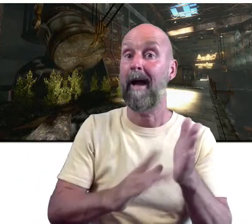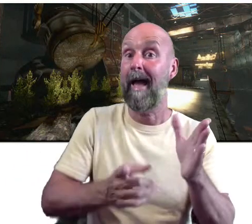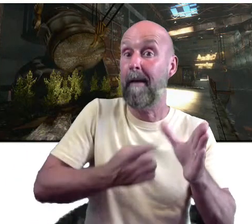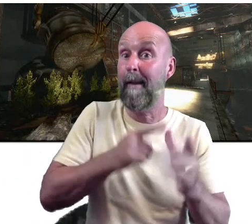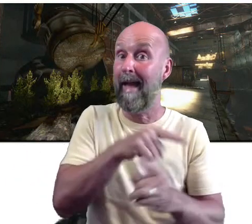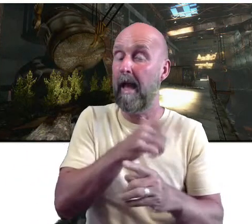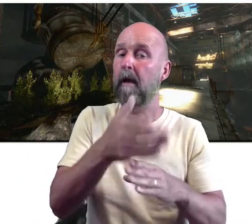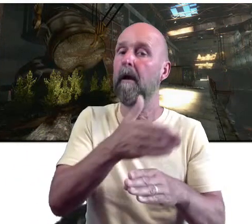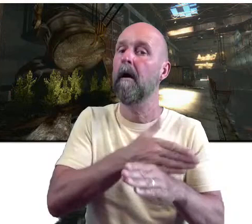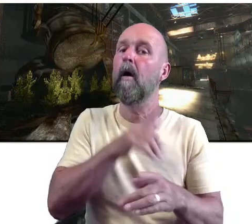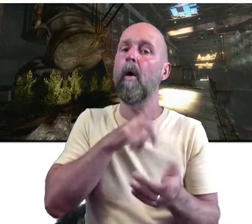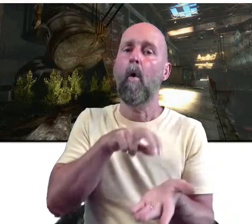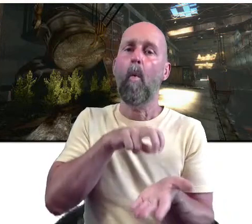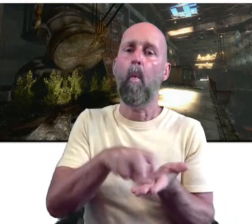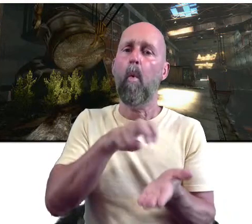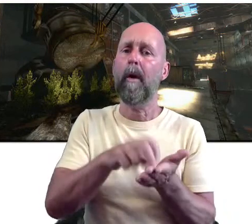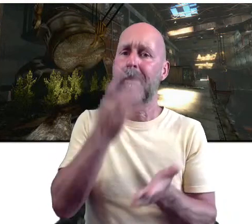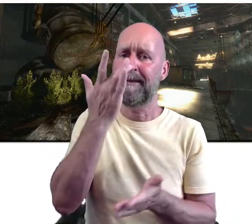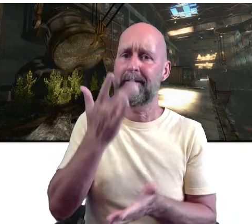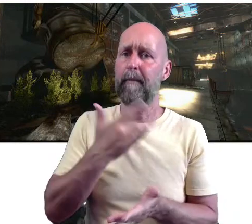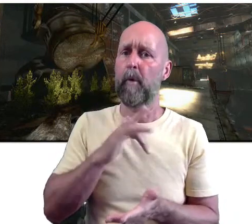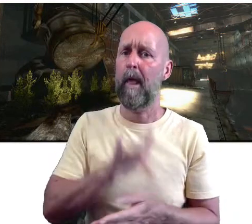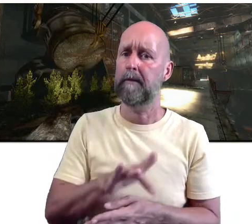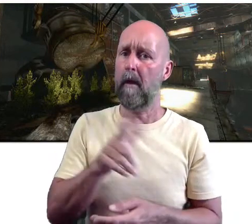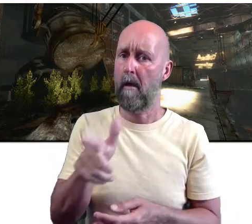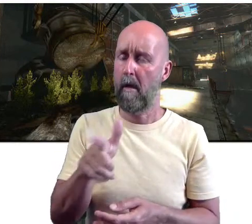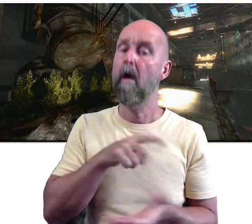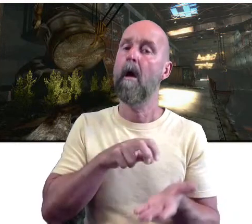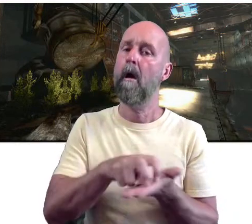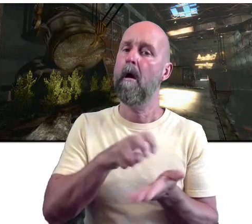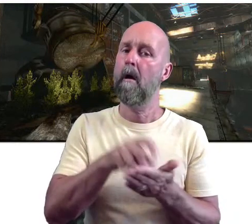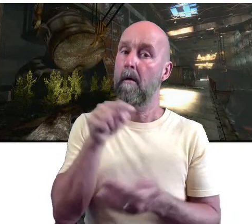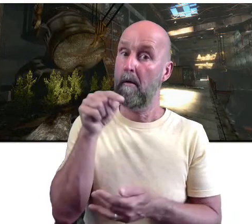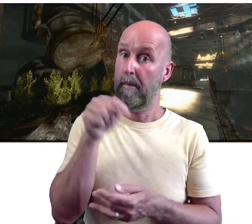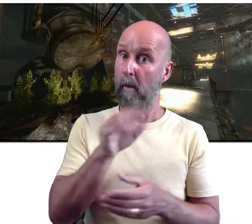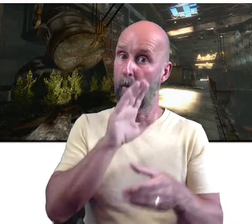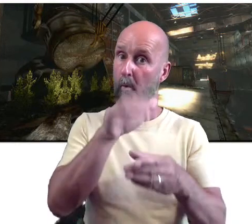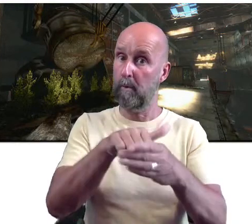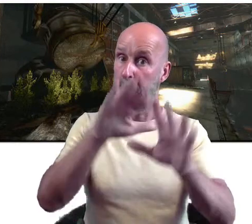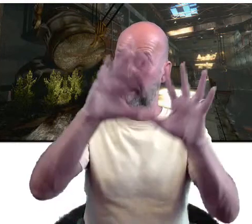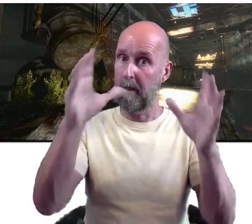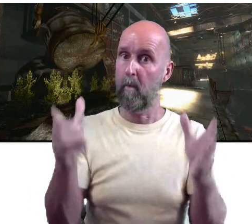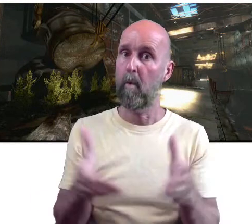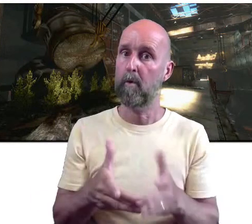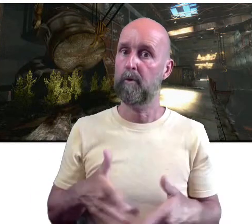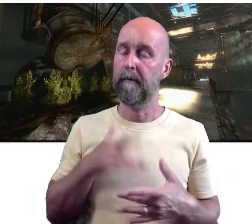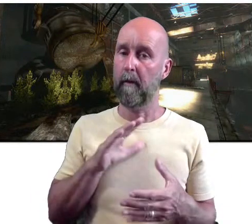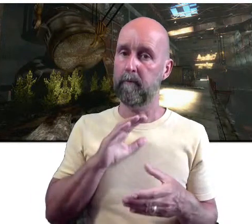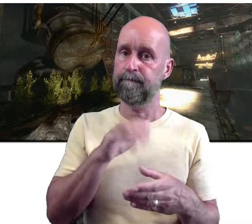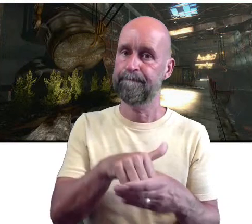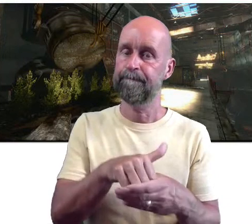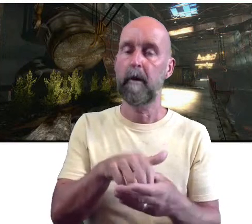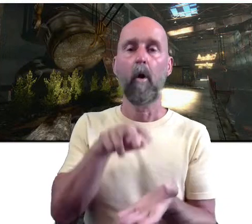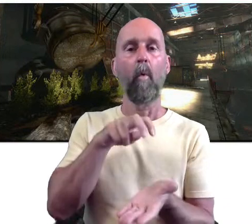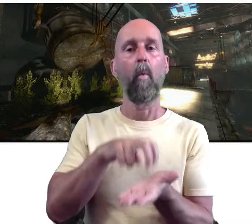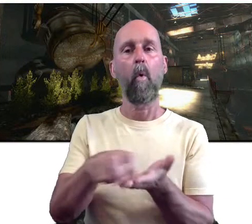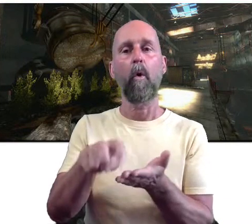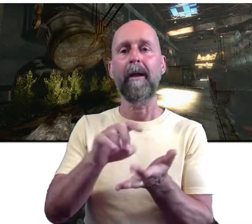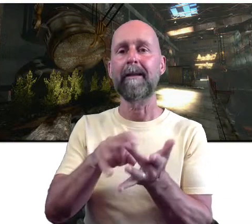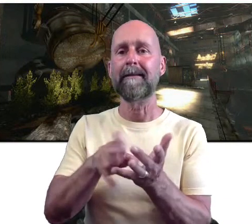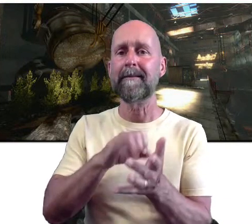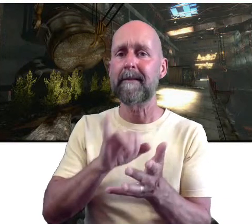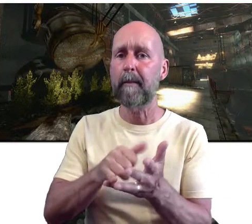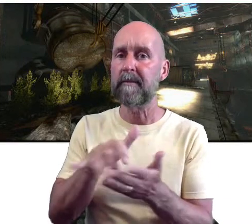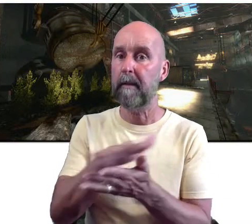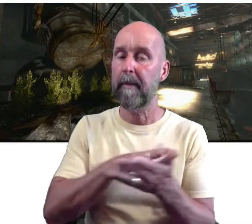as walking simulators, and considering how their worlds produce a sense of place. So walking sims are games where exploring your